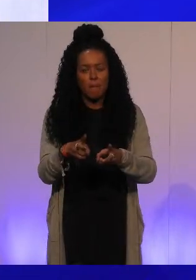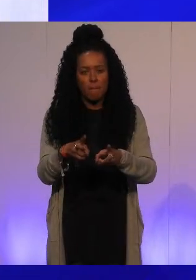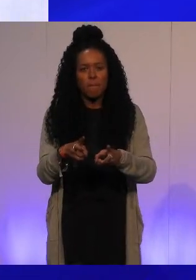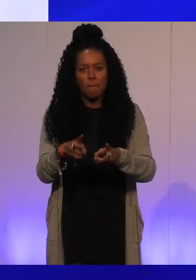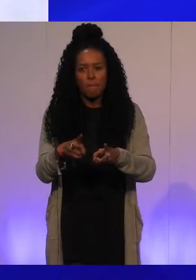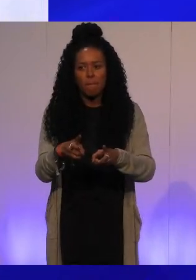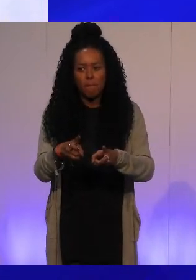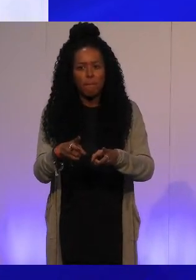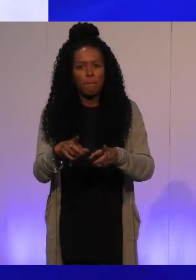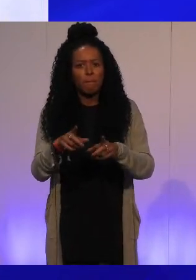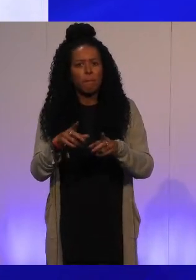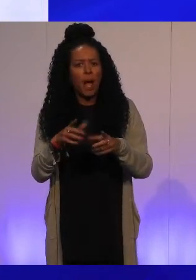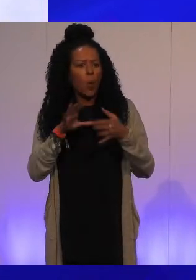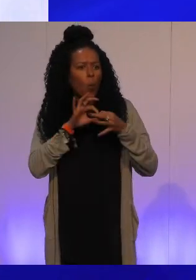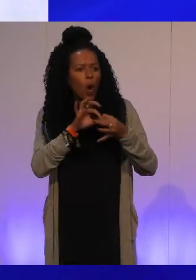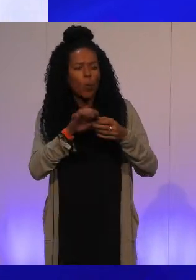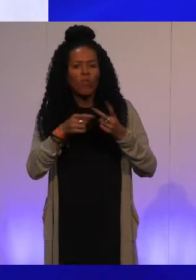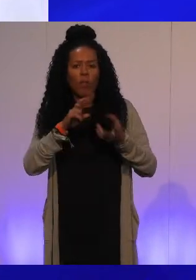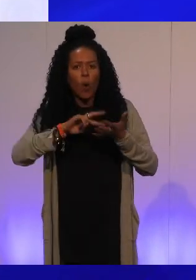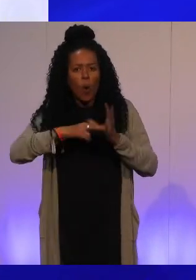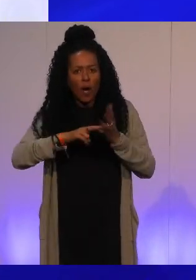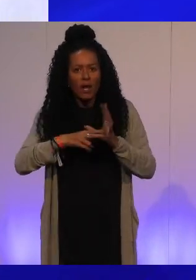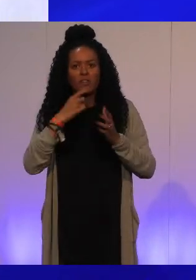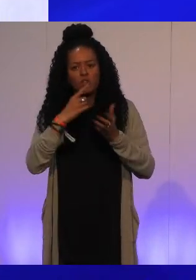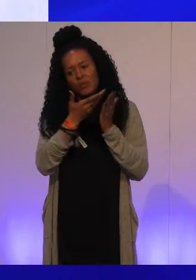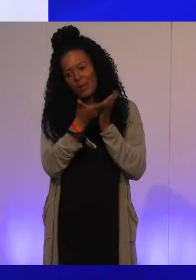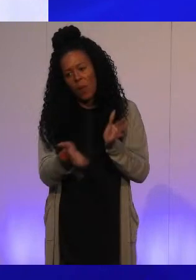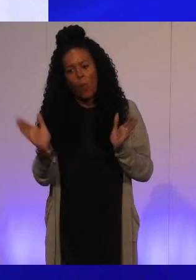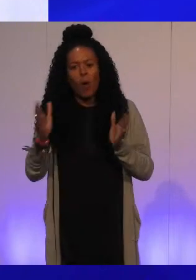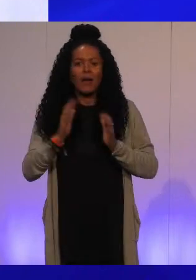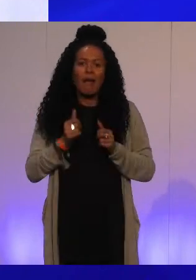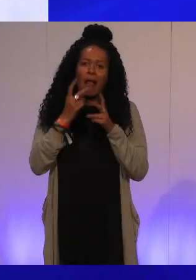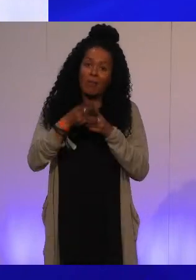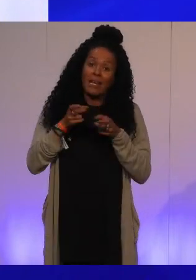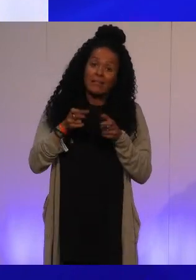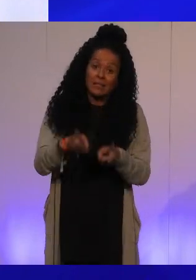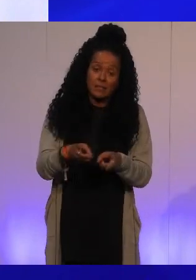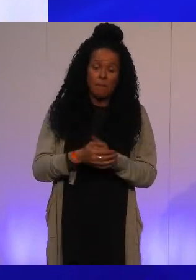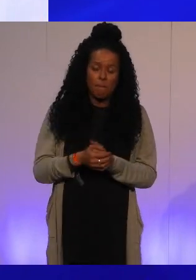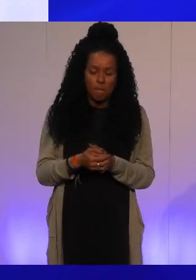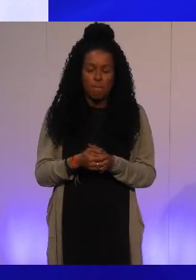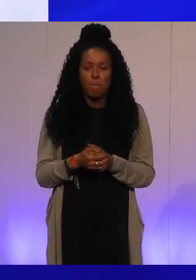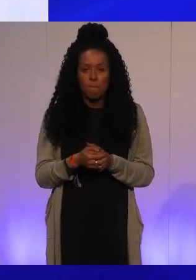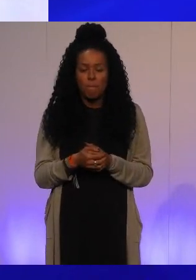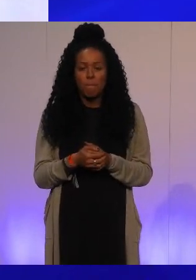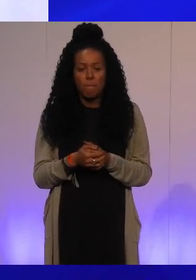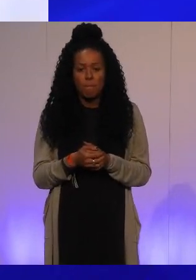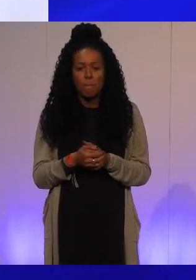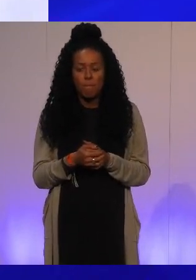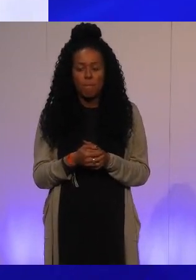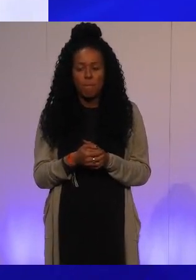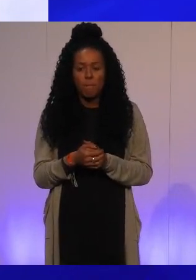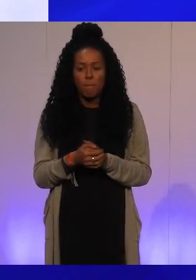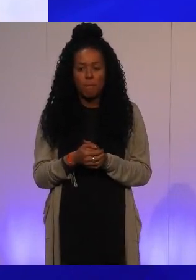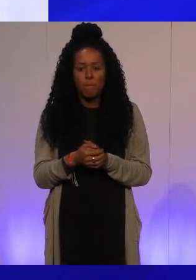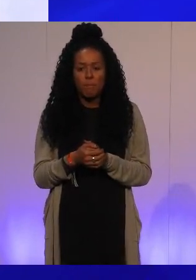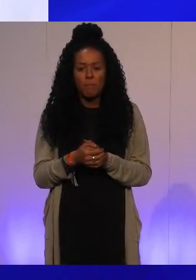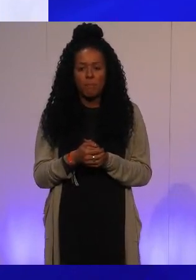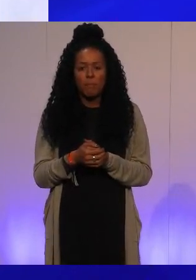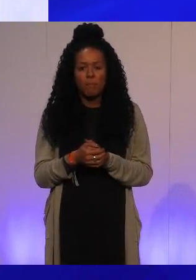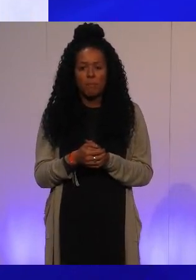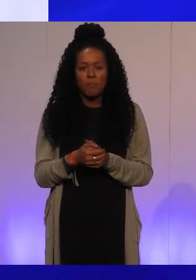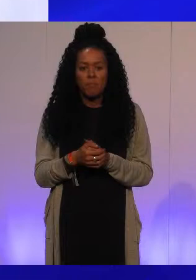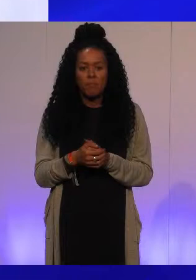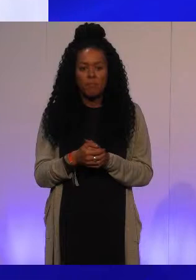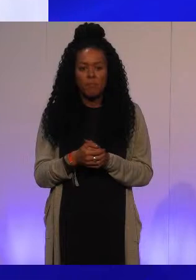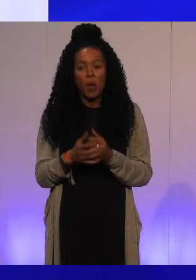anchor organisation within the wider healthcare system, and working at place. Again, is another